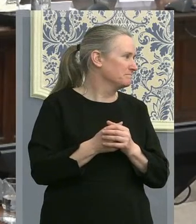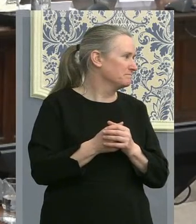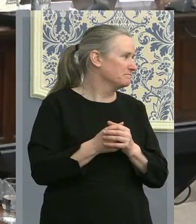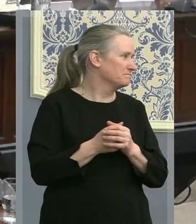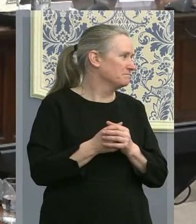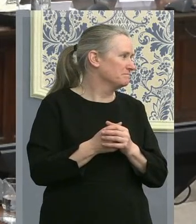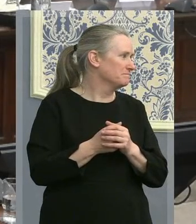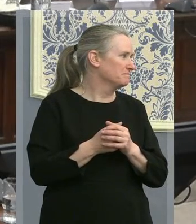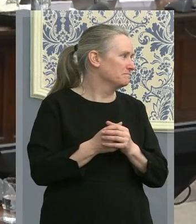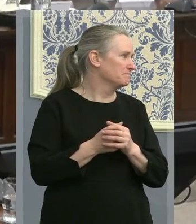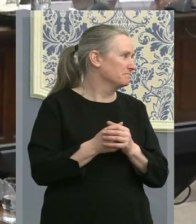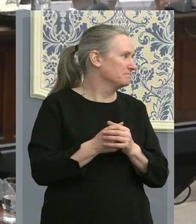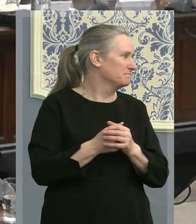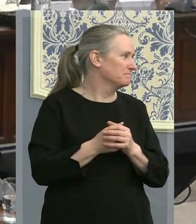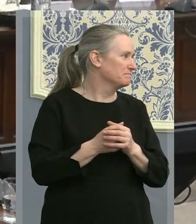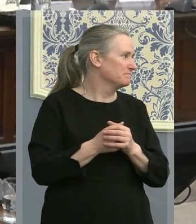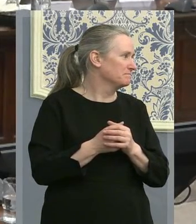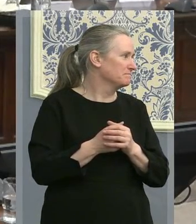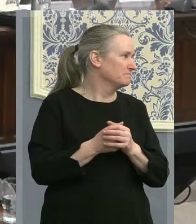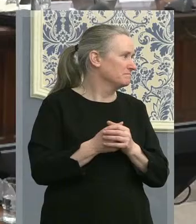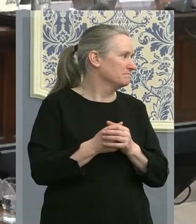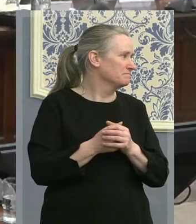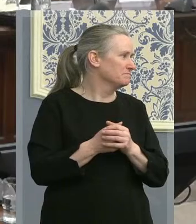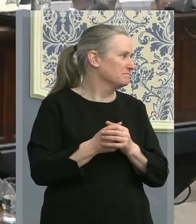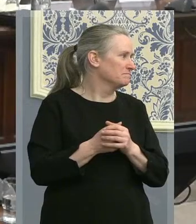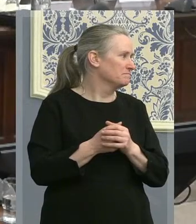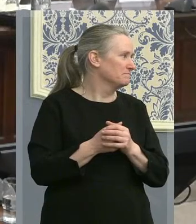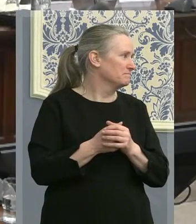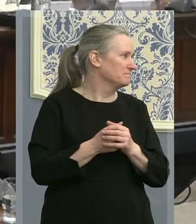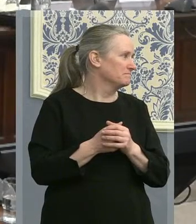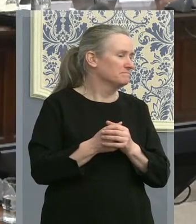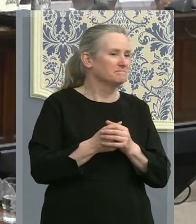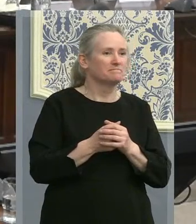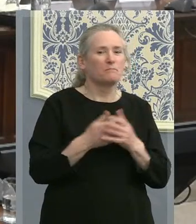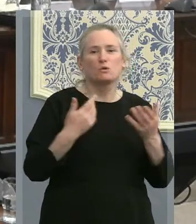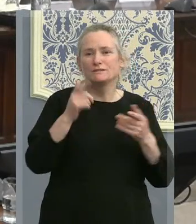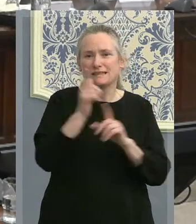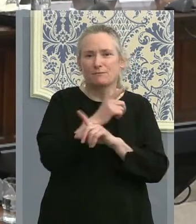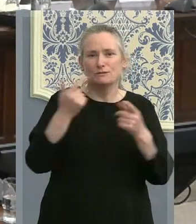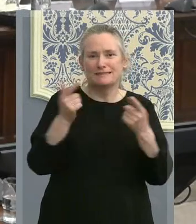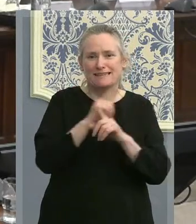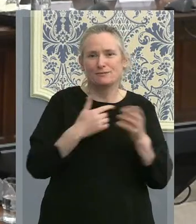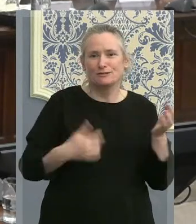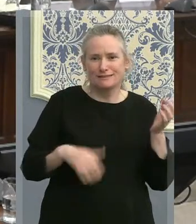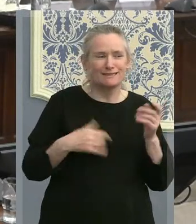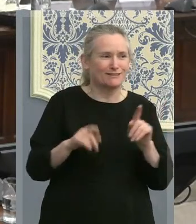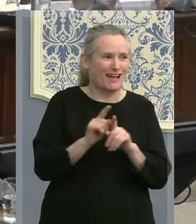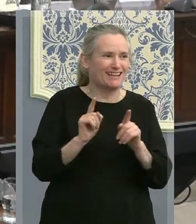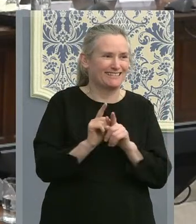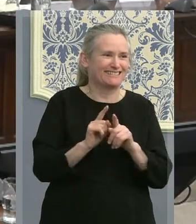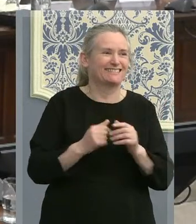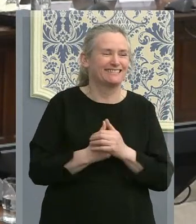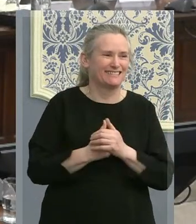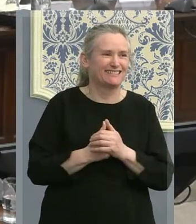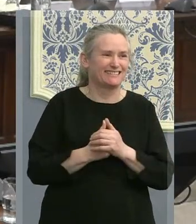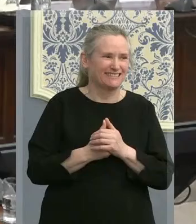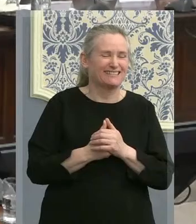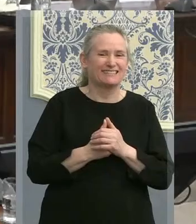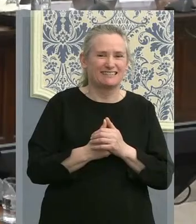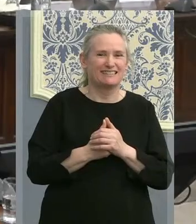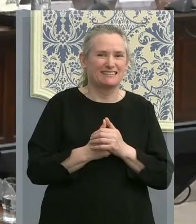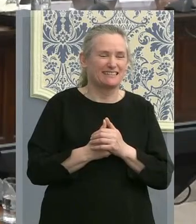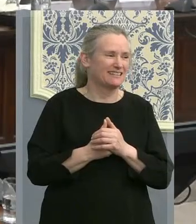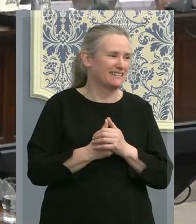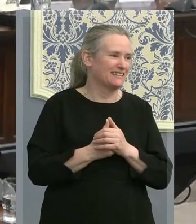large Dr. Mary Strangman room. Yes, I nearly forgot that. Yes.